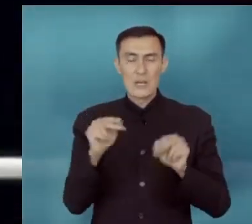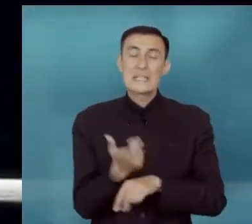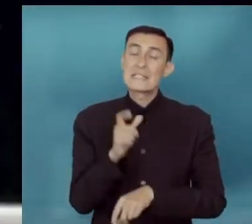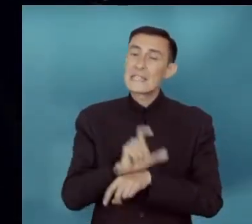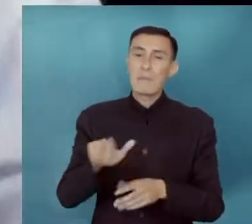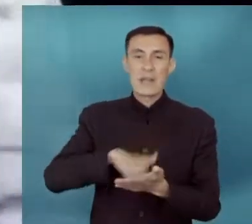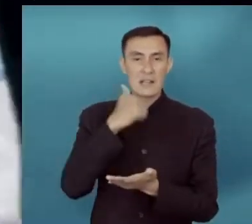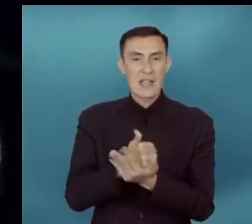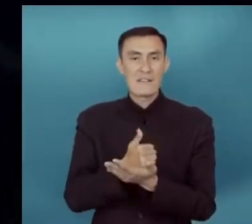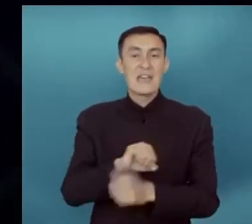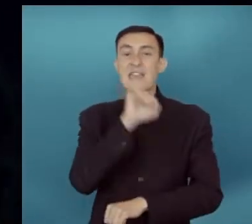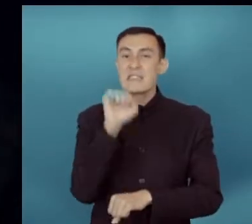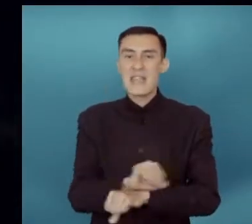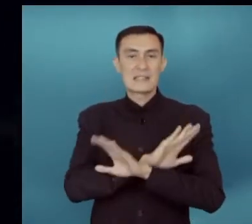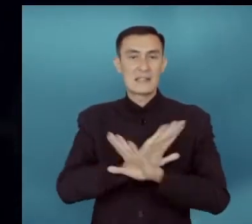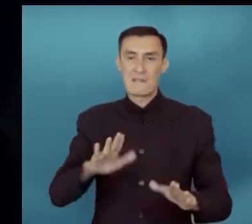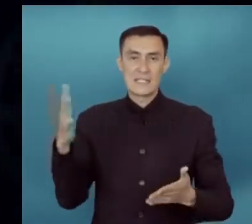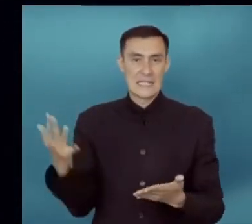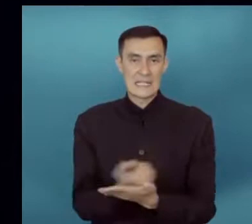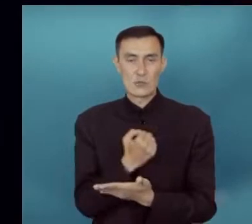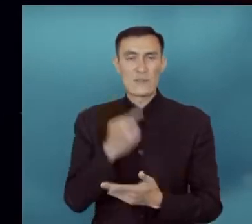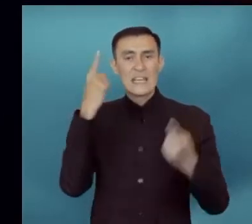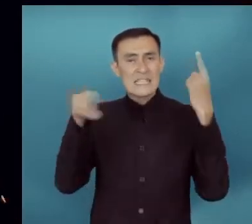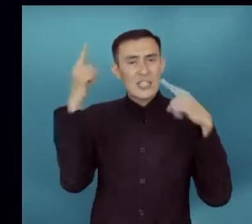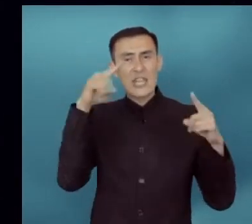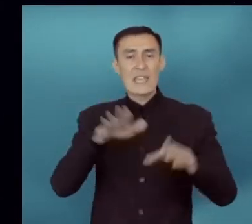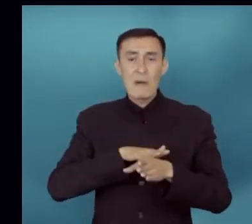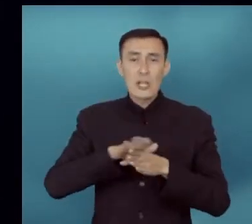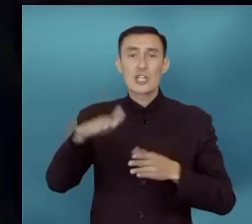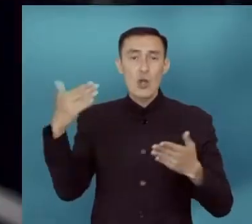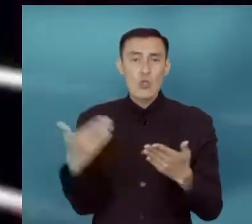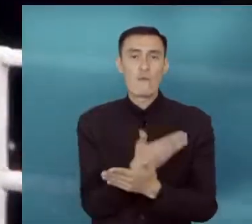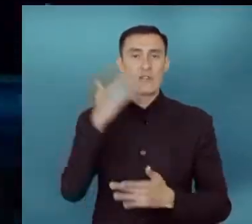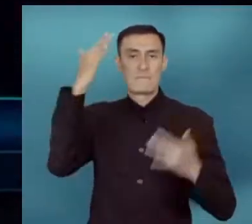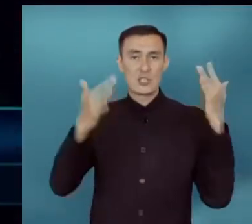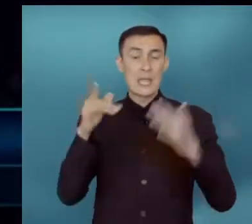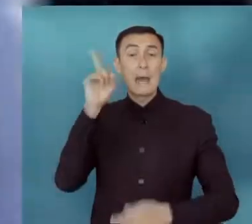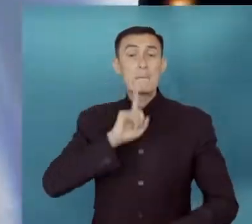importantly, now is not the time to rest. Make and fulfill new dreams